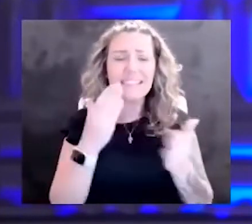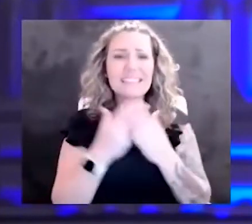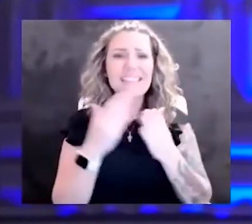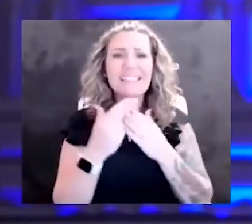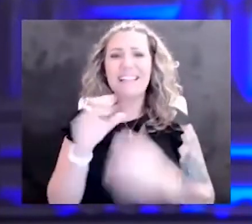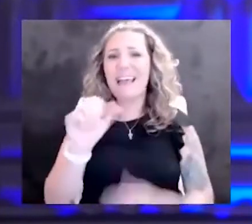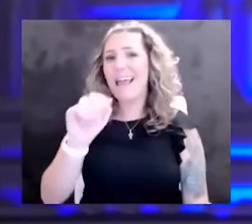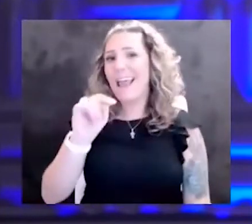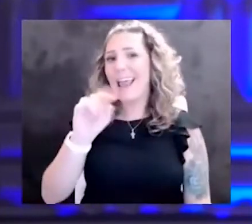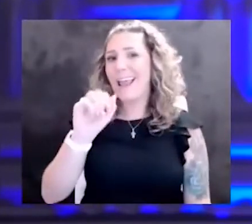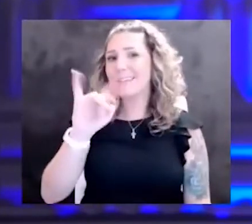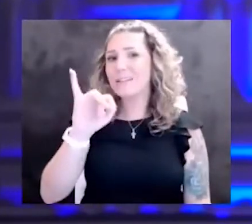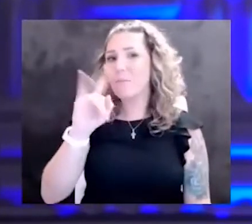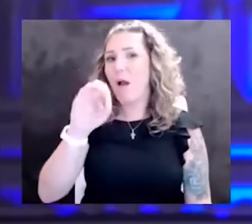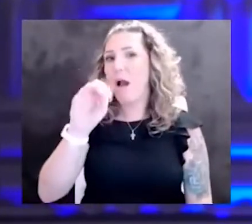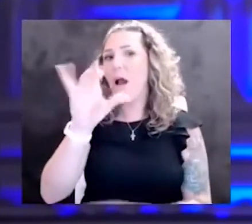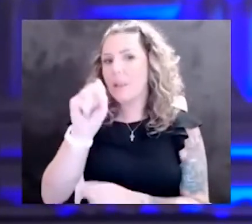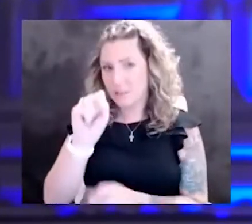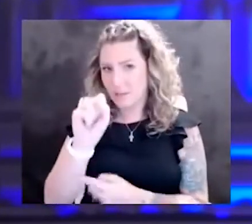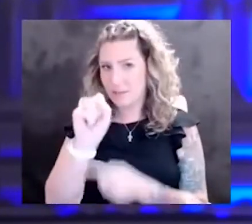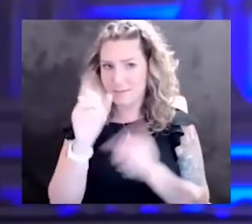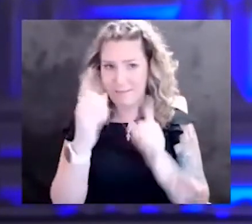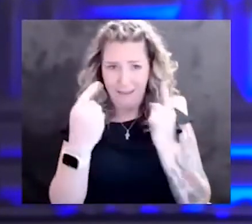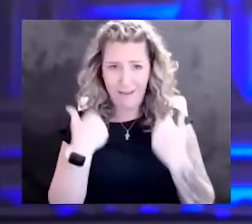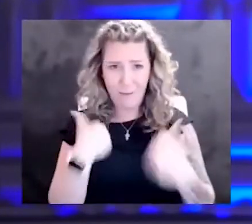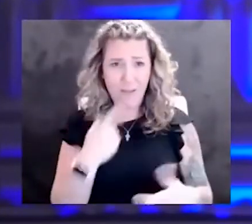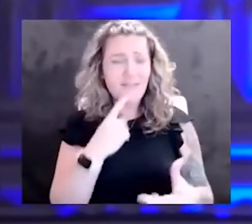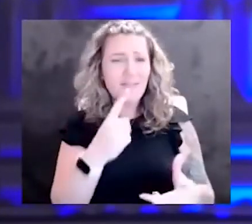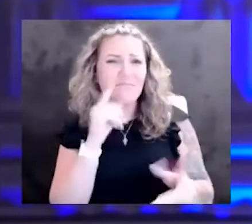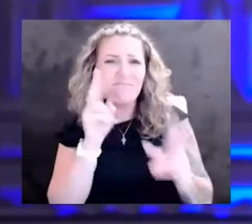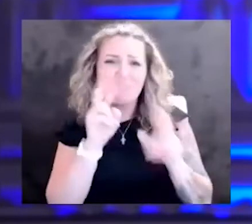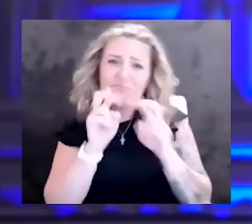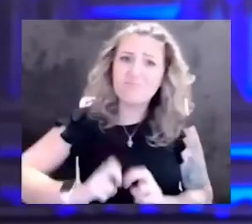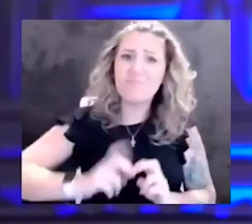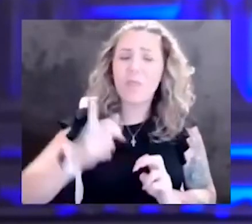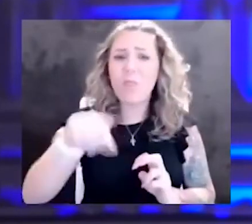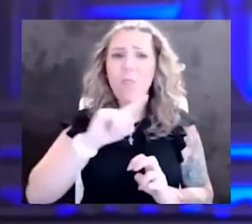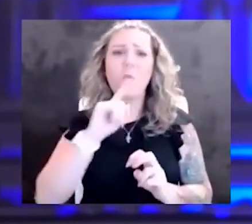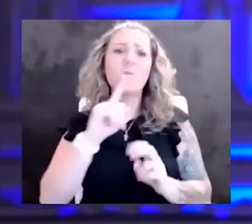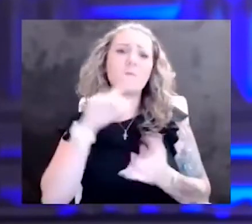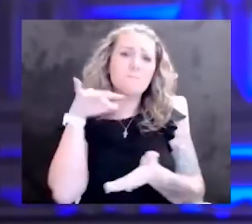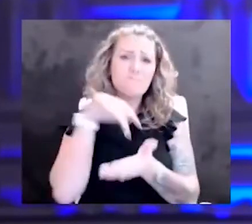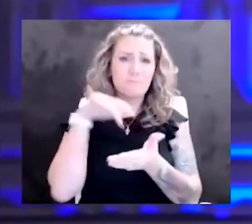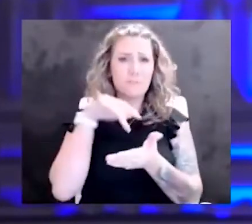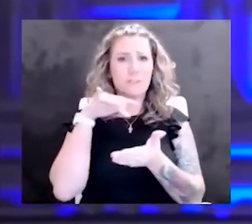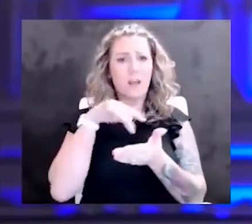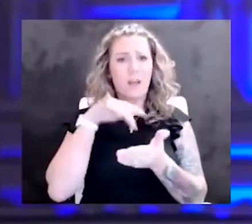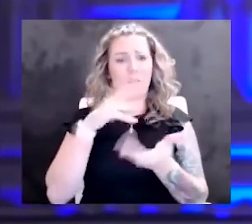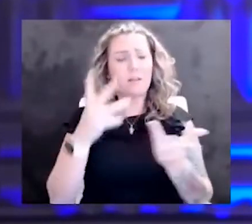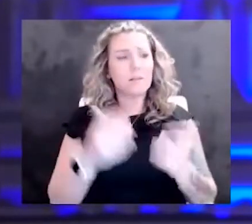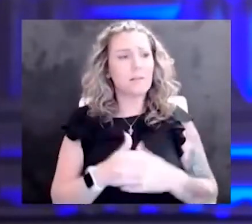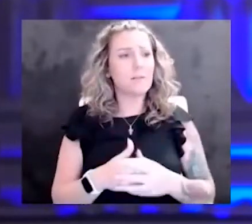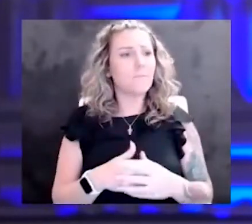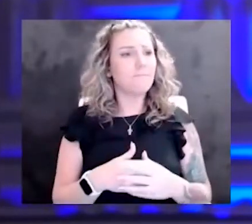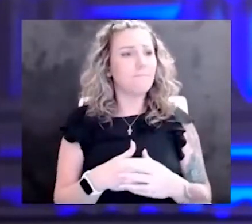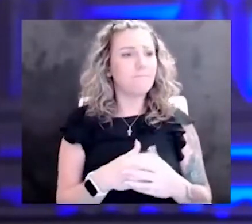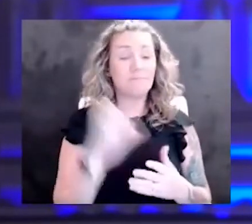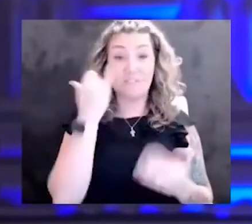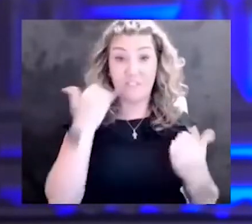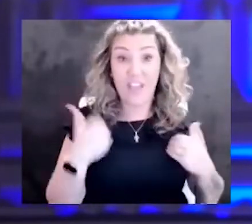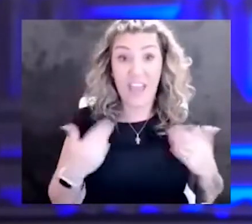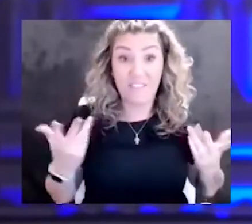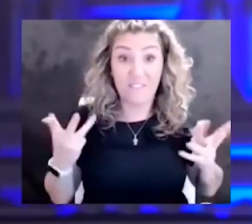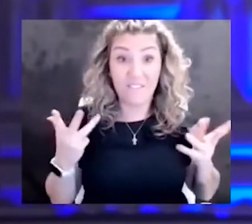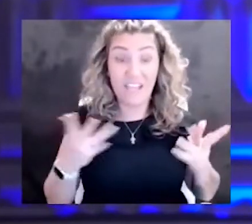do understand that looking at those studies, that even if you've had it and you get a dose of the